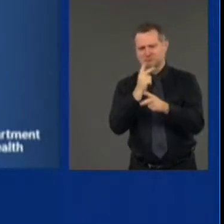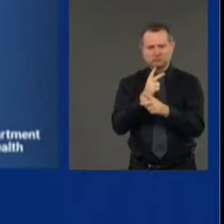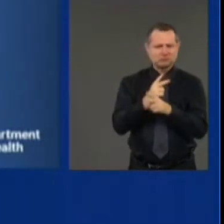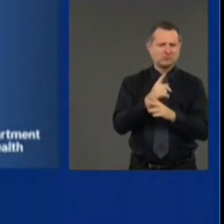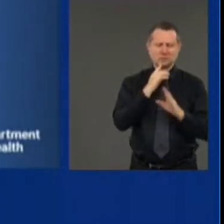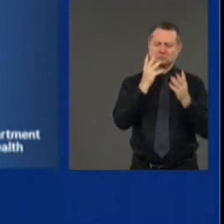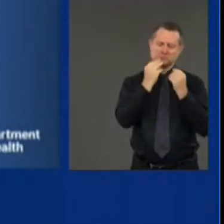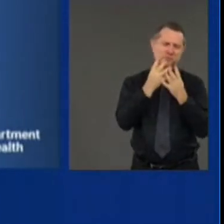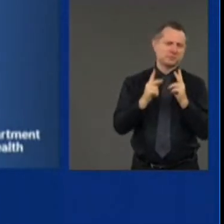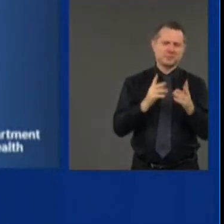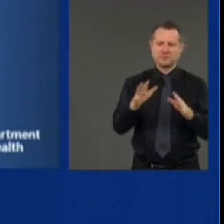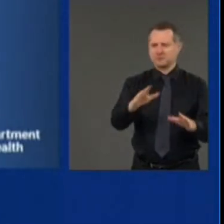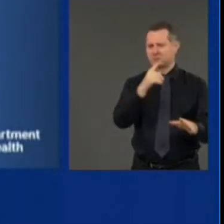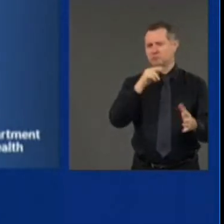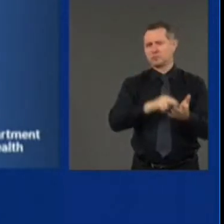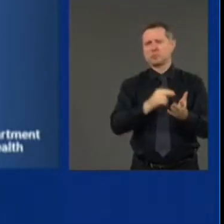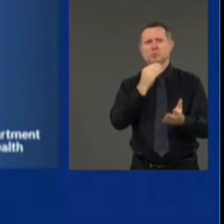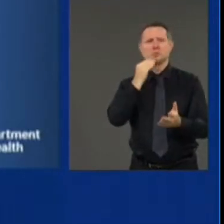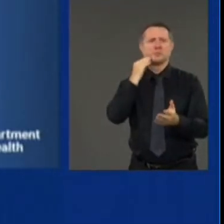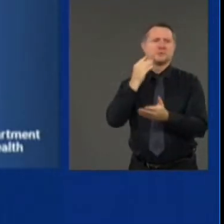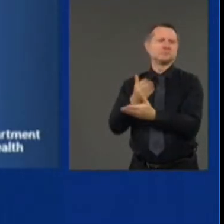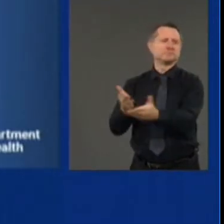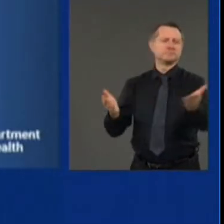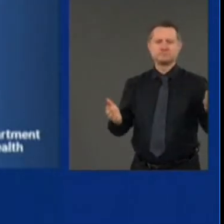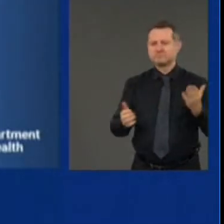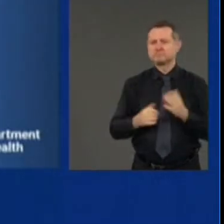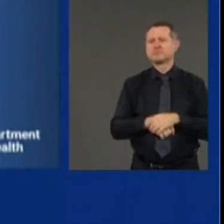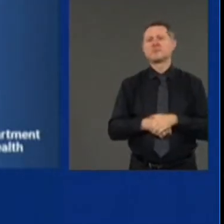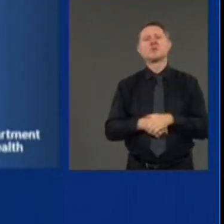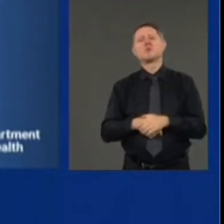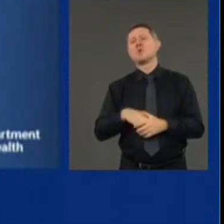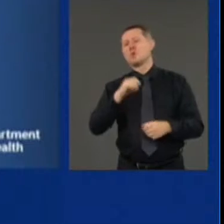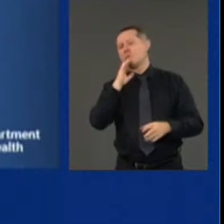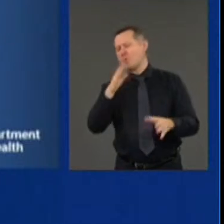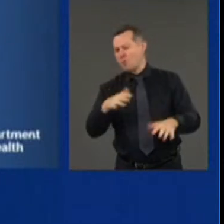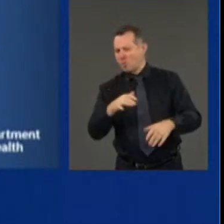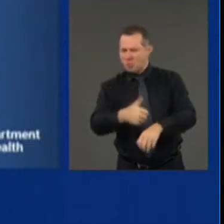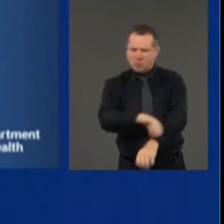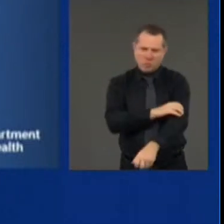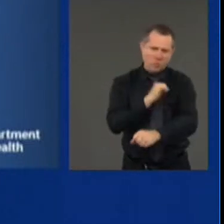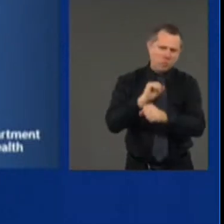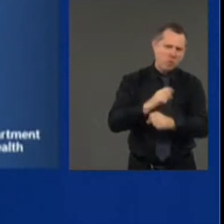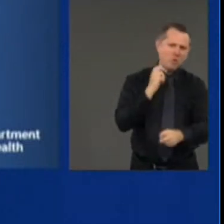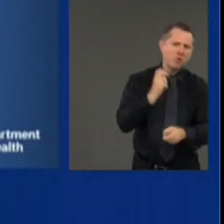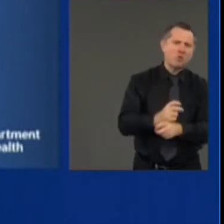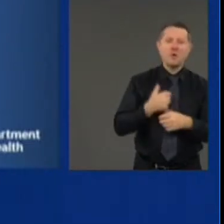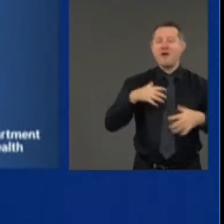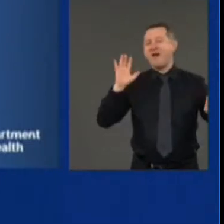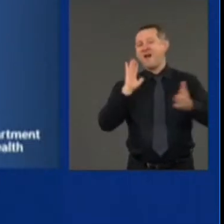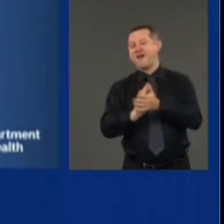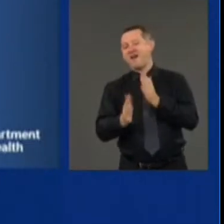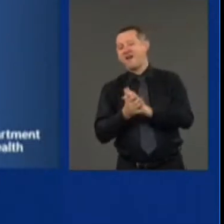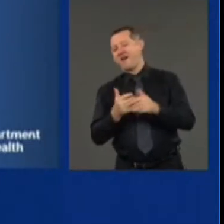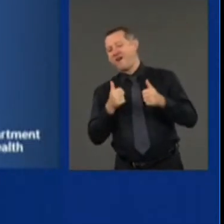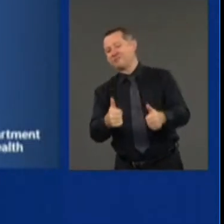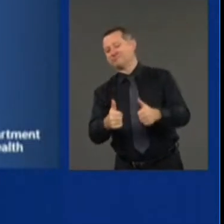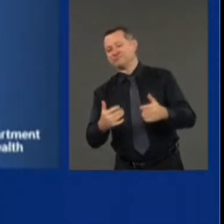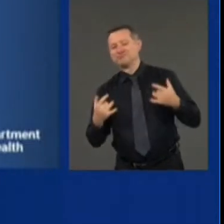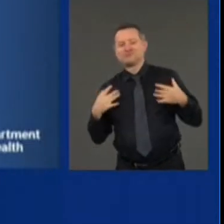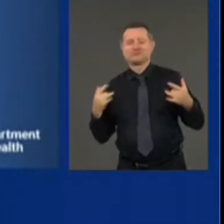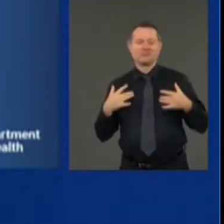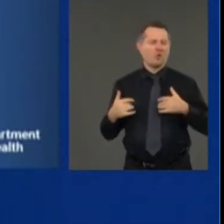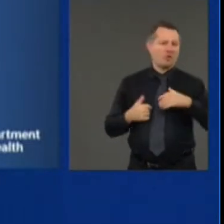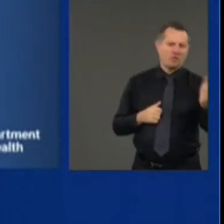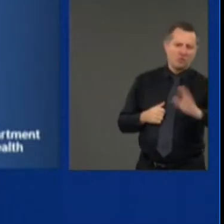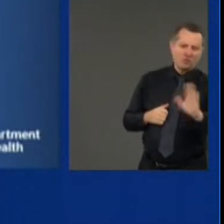hospitals and nursing homes and ambulances and so many other places. But the work is not over. And I thank the public health specialists in and out